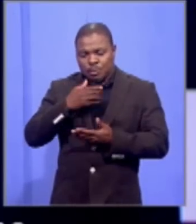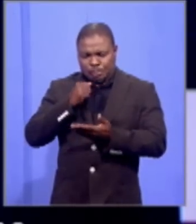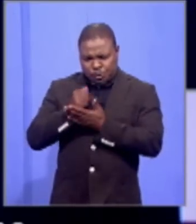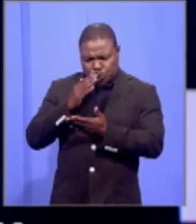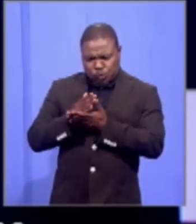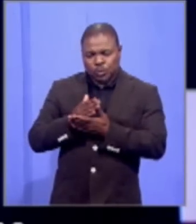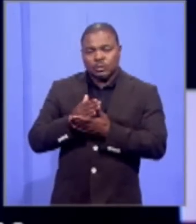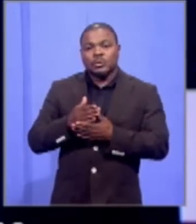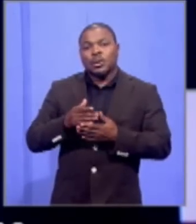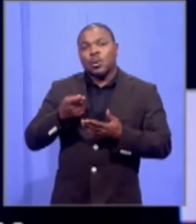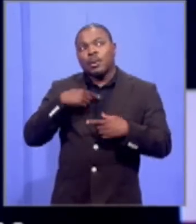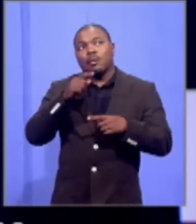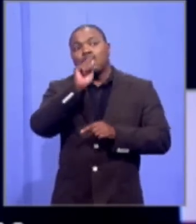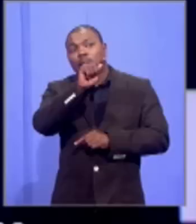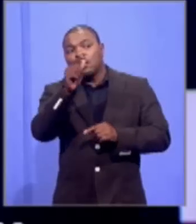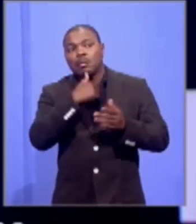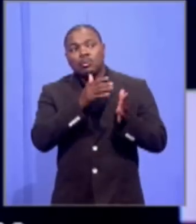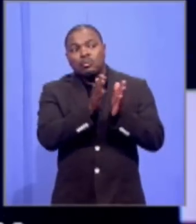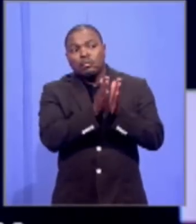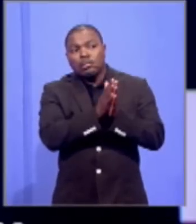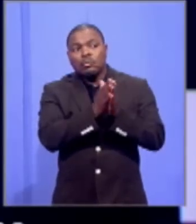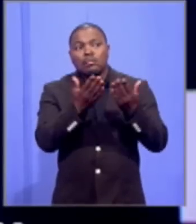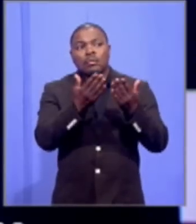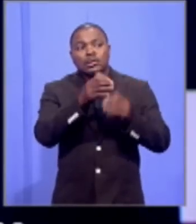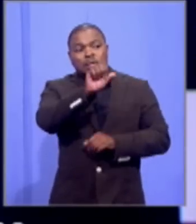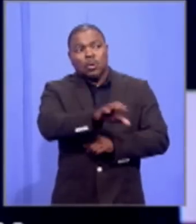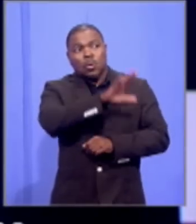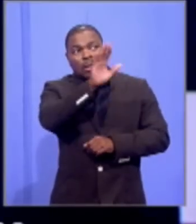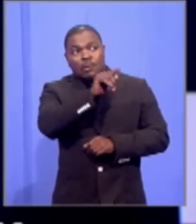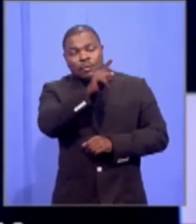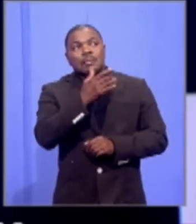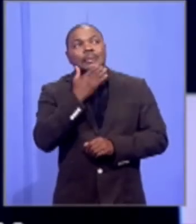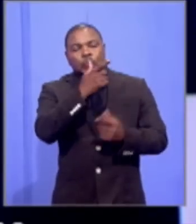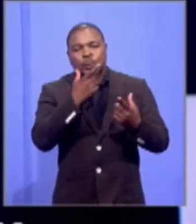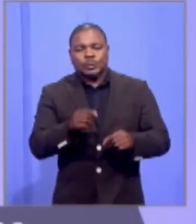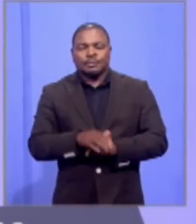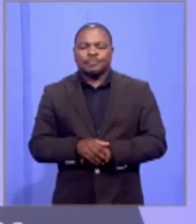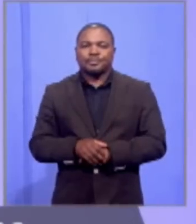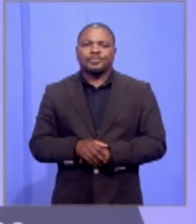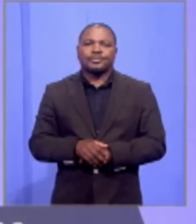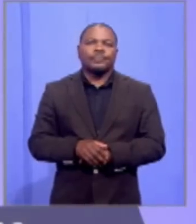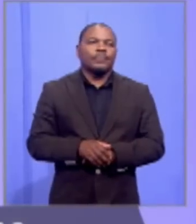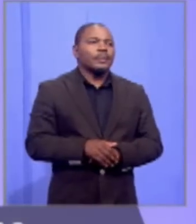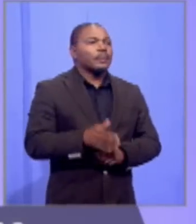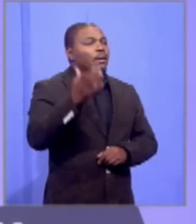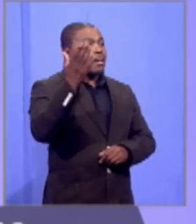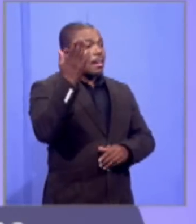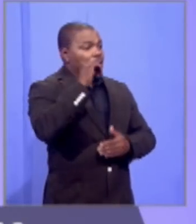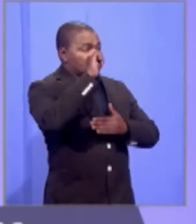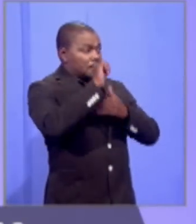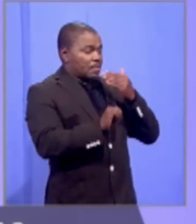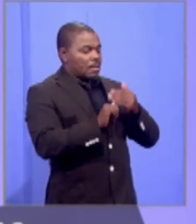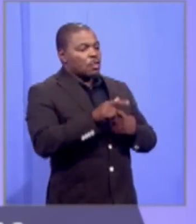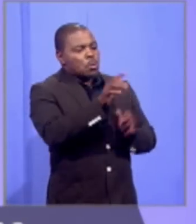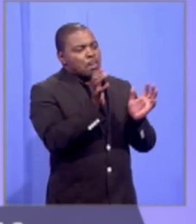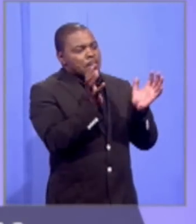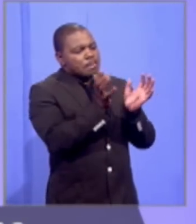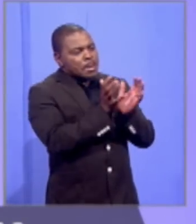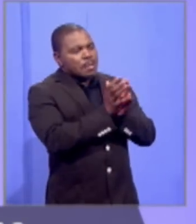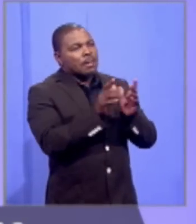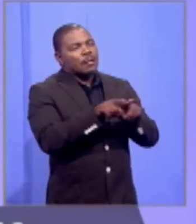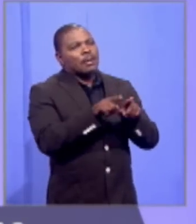tse re di kopa mo makaleng a rona a country di a etsagala. Kgoding ya go feta lebile karolo ya kopano gothe goba